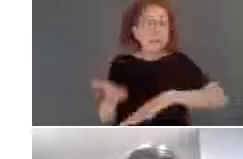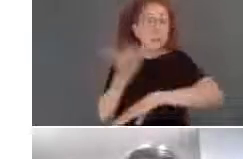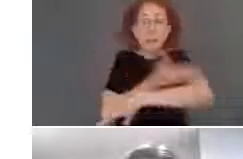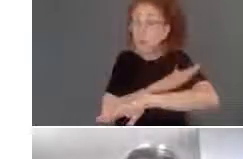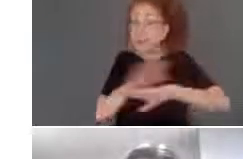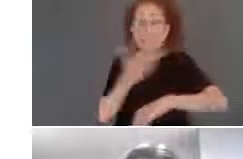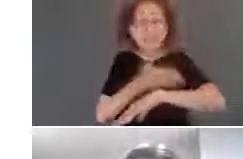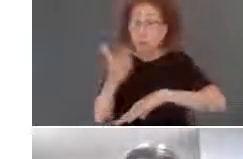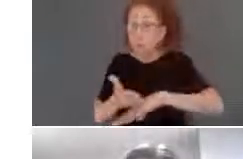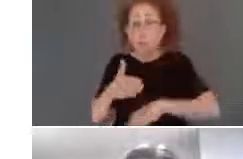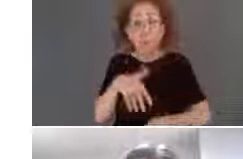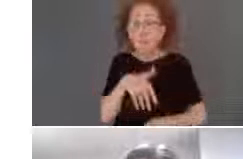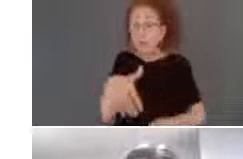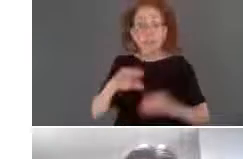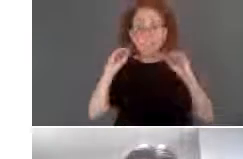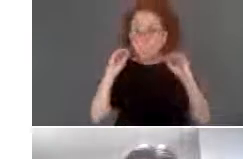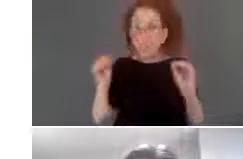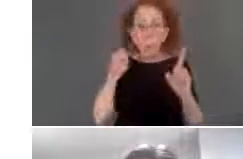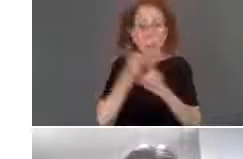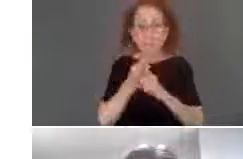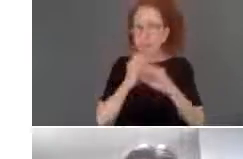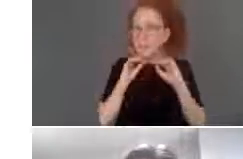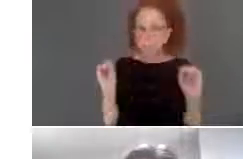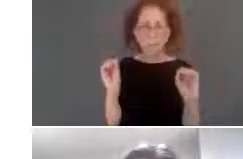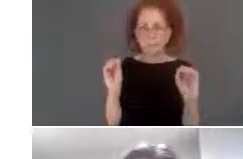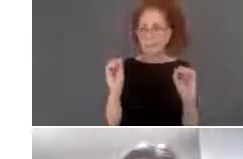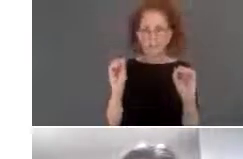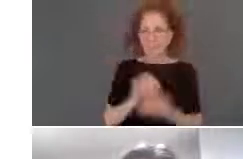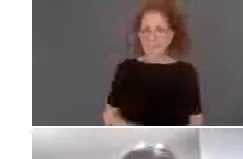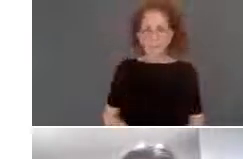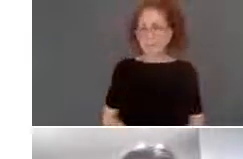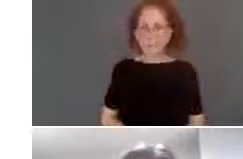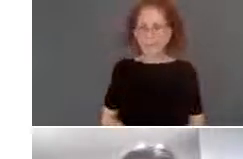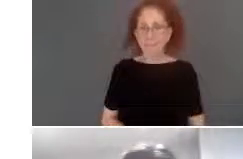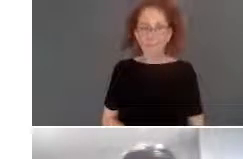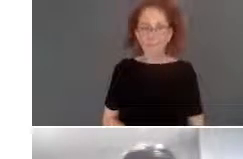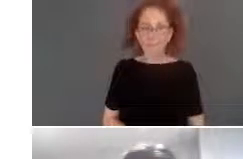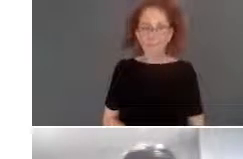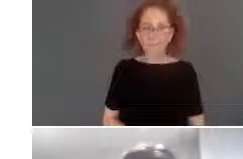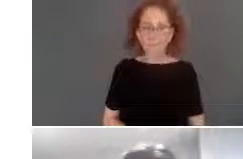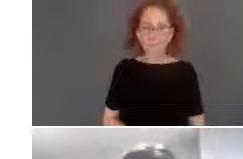didn't decrease fertility. They didn't affect fertility at all.